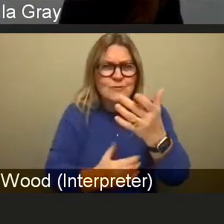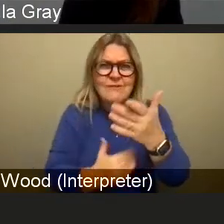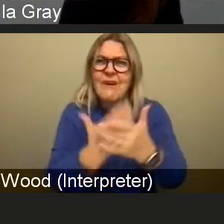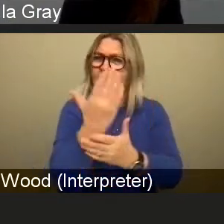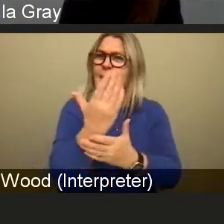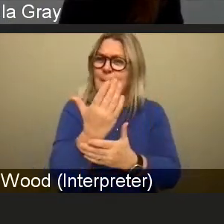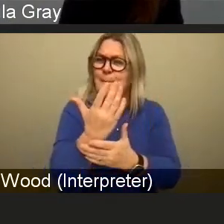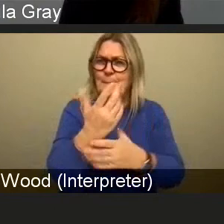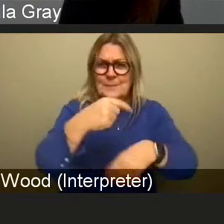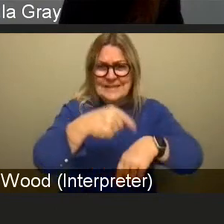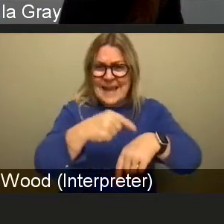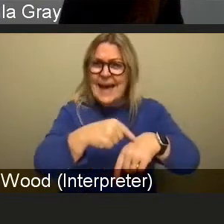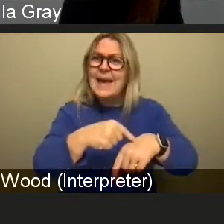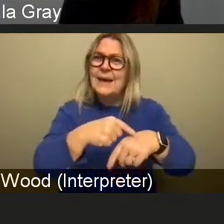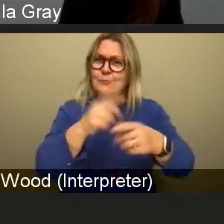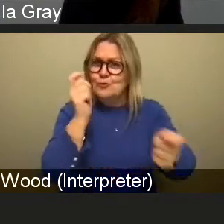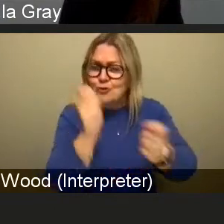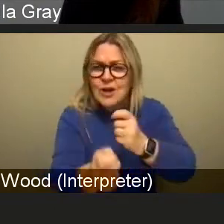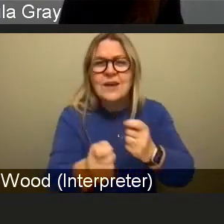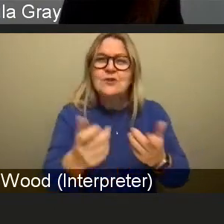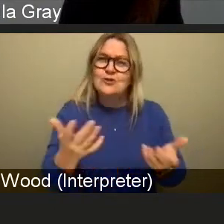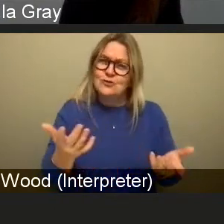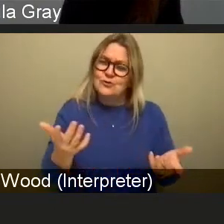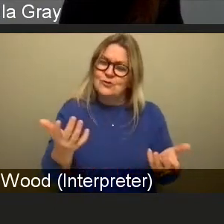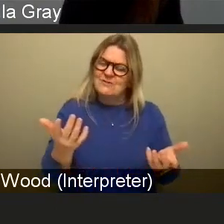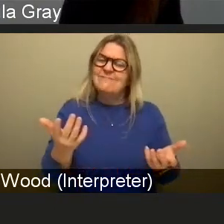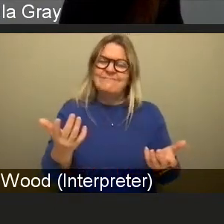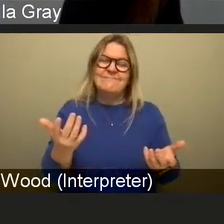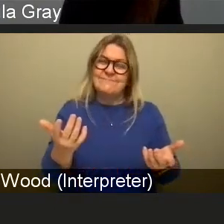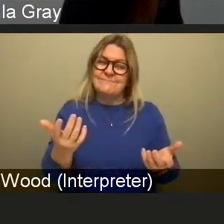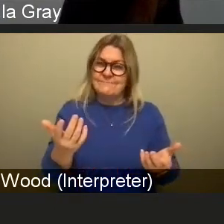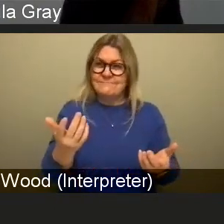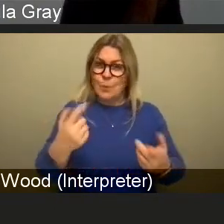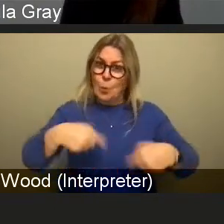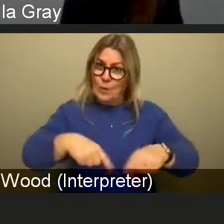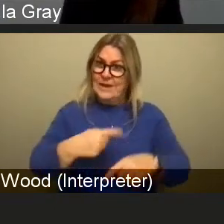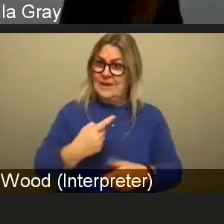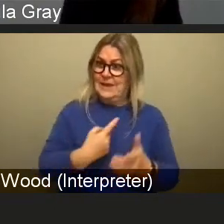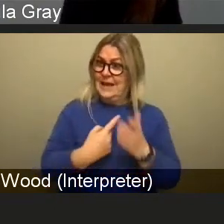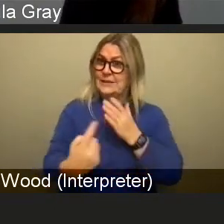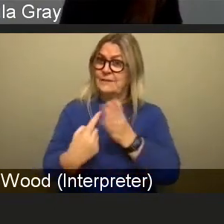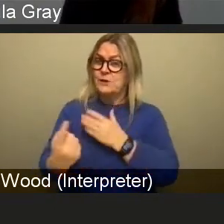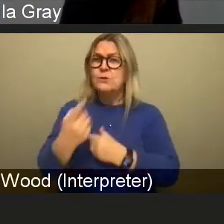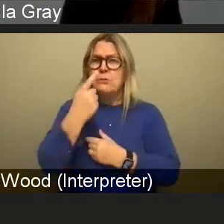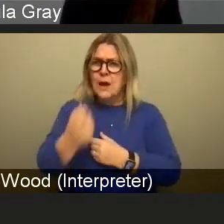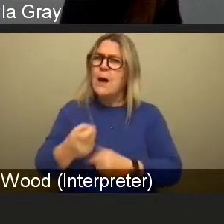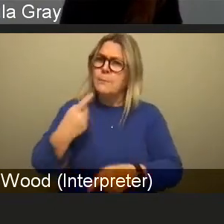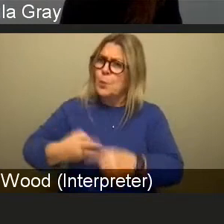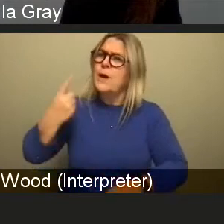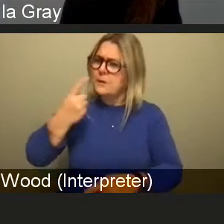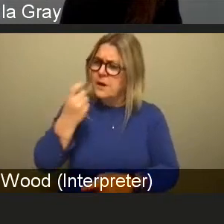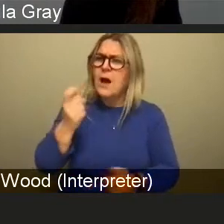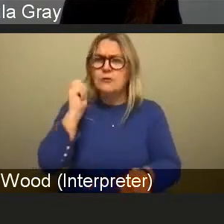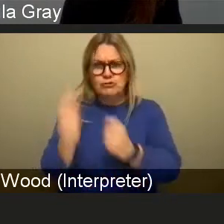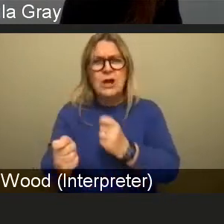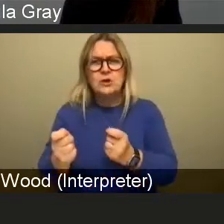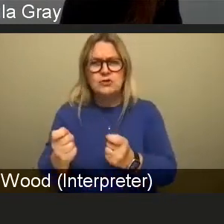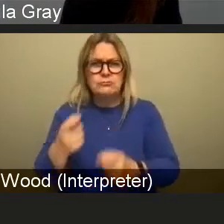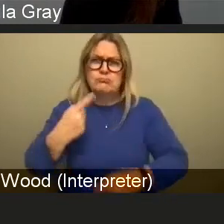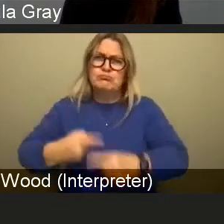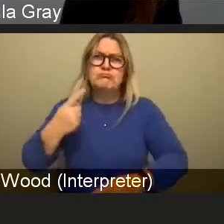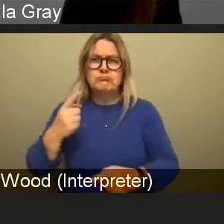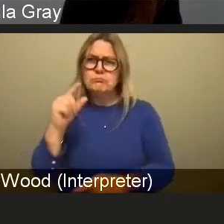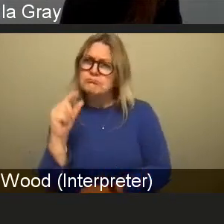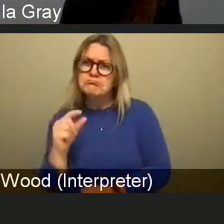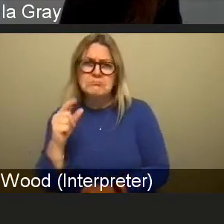all as individuals be much more nifty and swift in terms of what we can do in our daily jobs. And that can be as